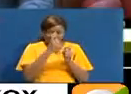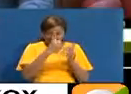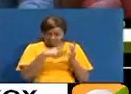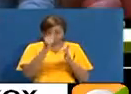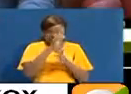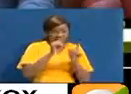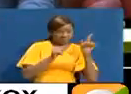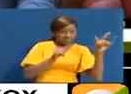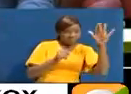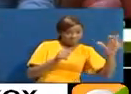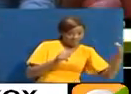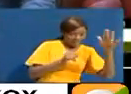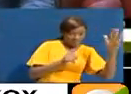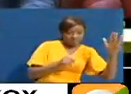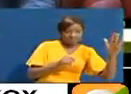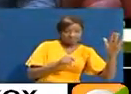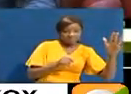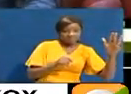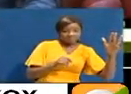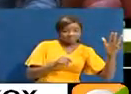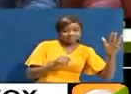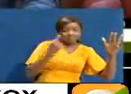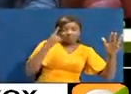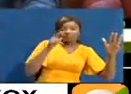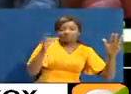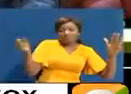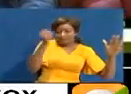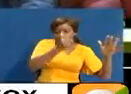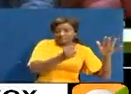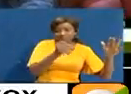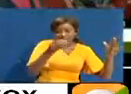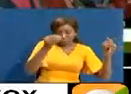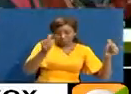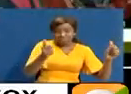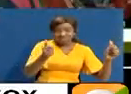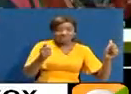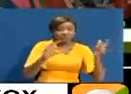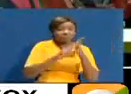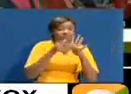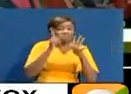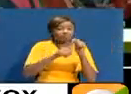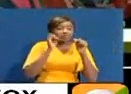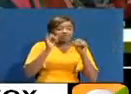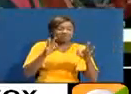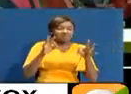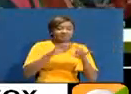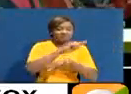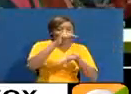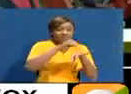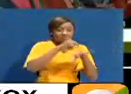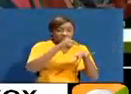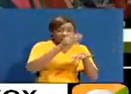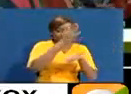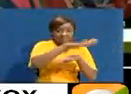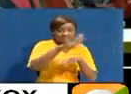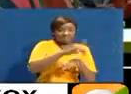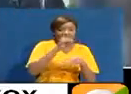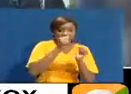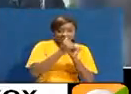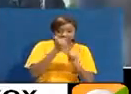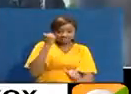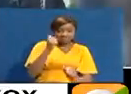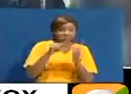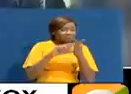from the National Assembly for such certain appointments to be made. So if the National Assembly has rejected, then it means that